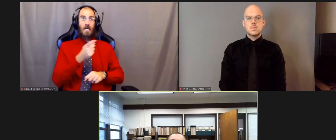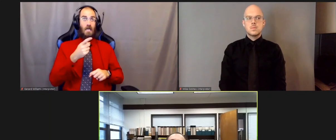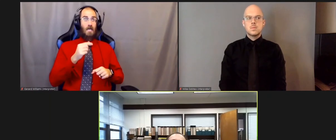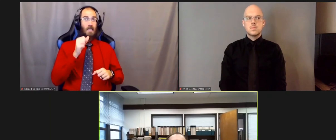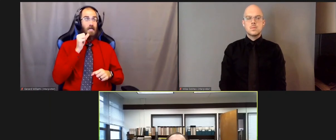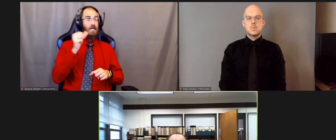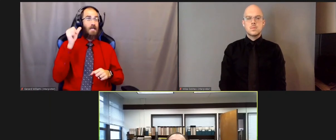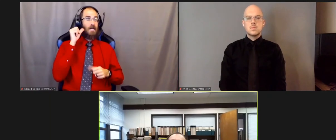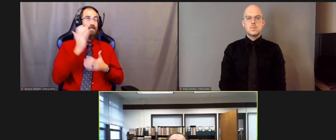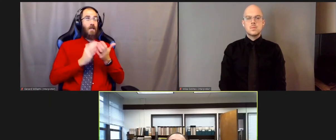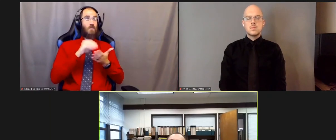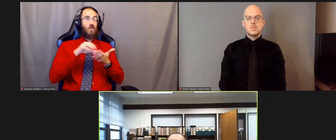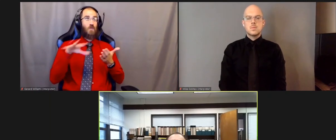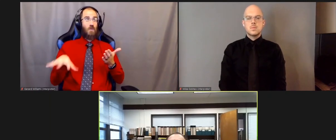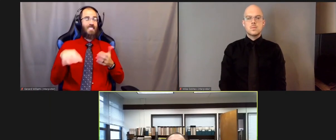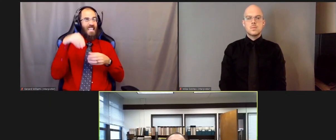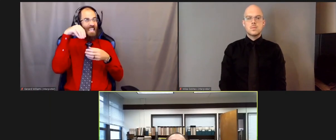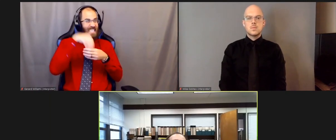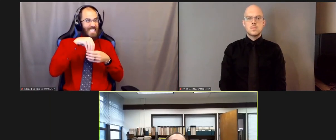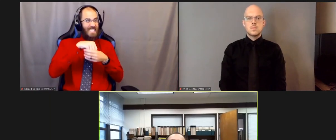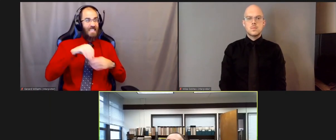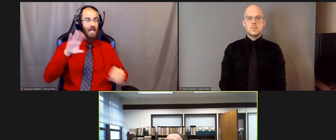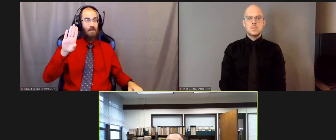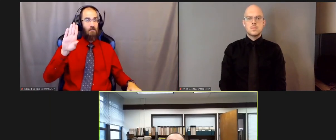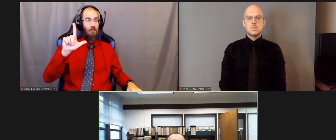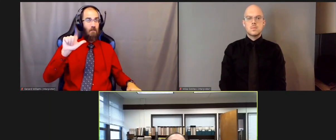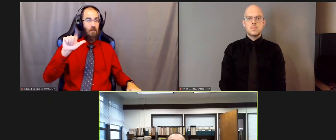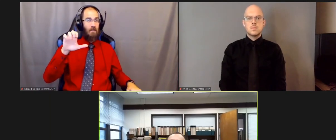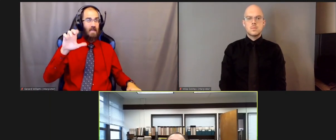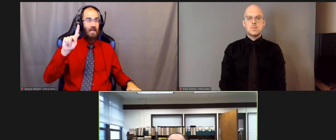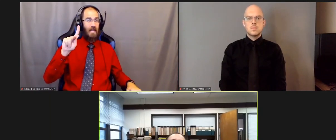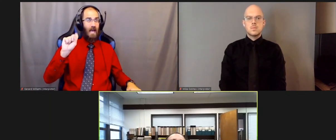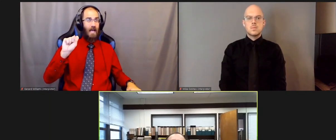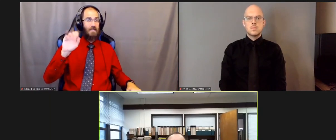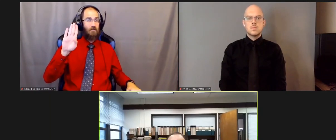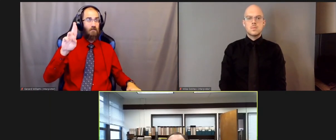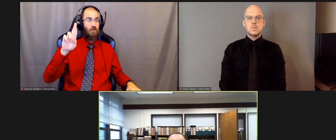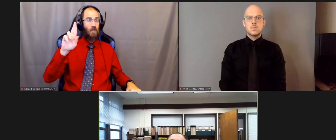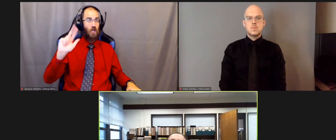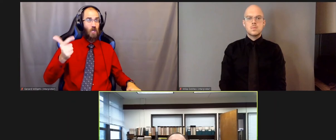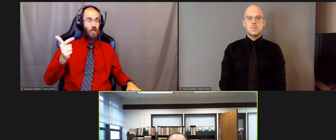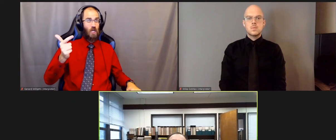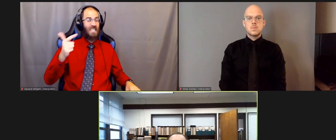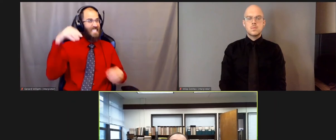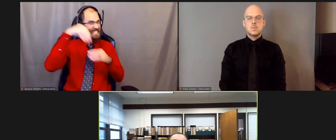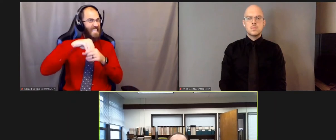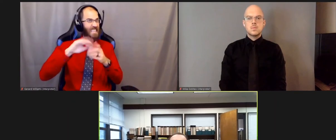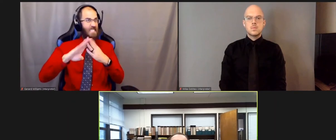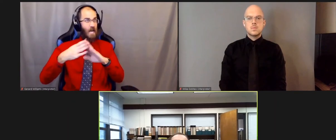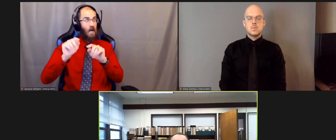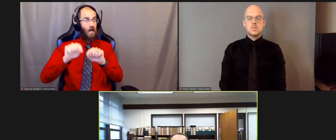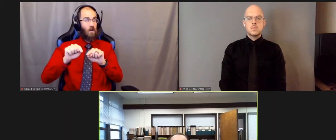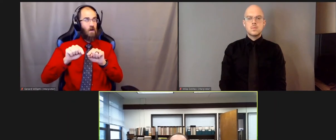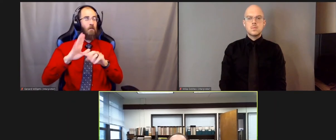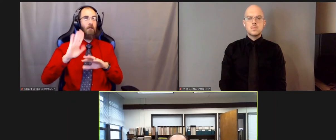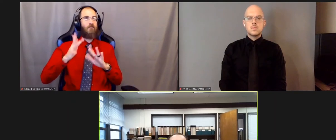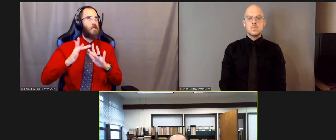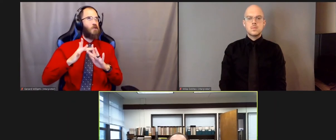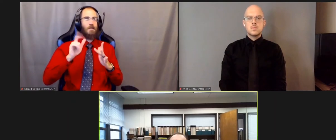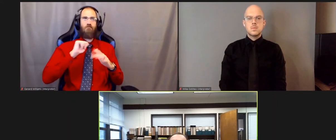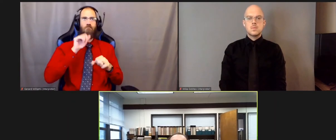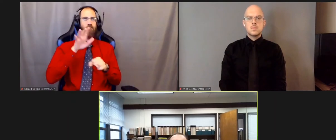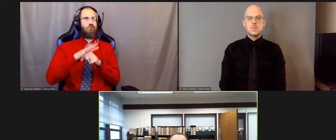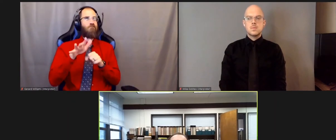were within the town of Blacksburg whose internet wouldn't give them what they